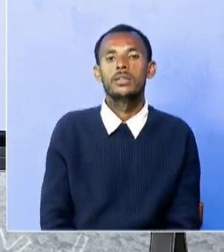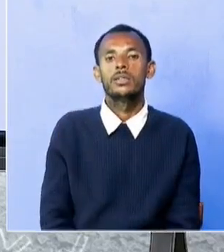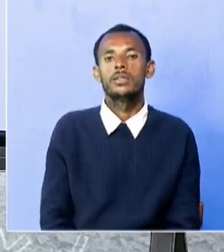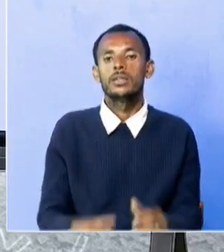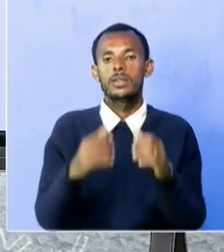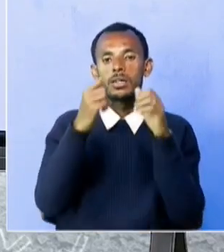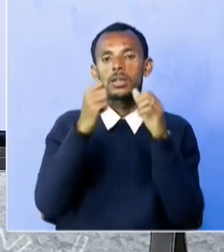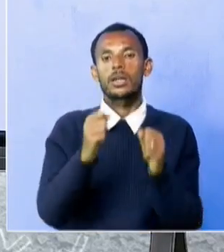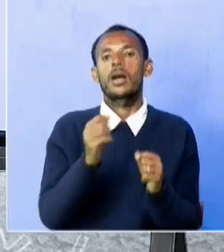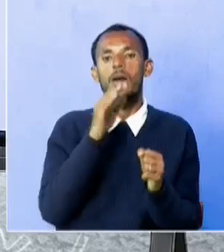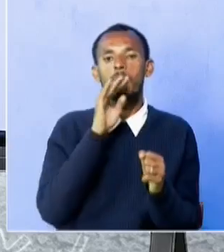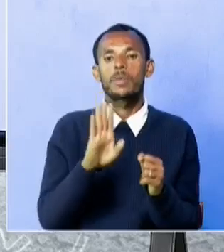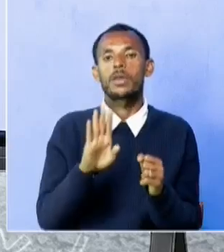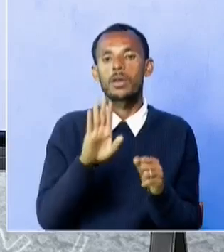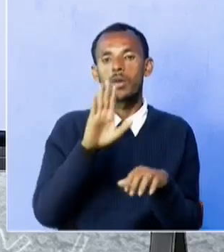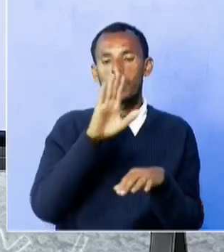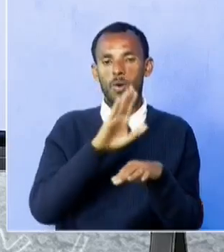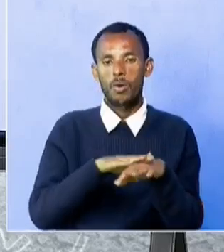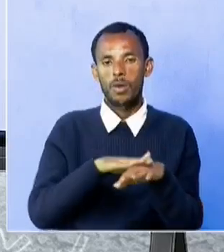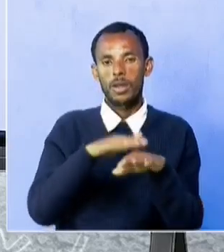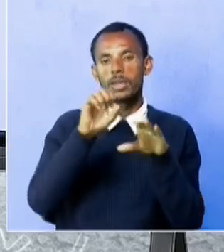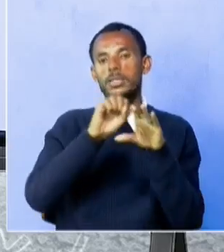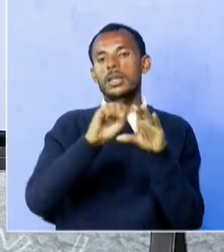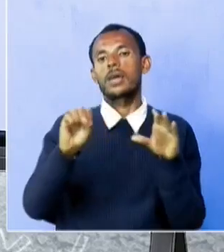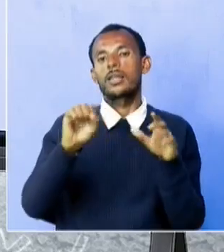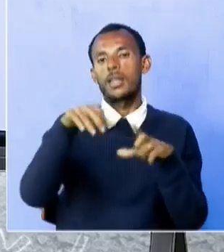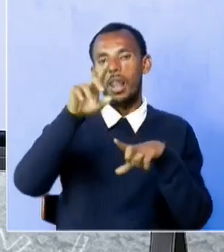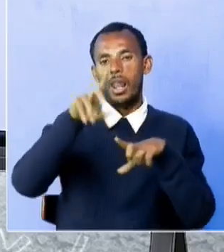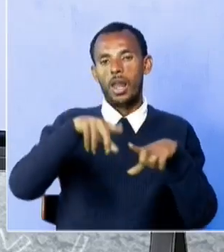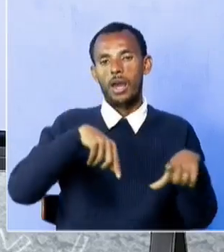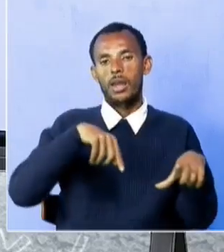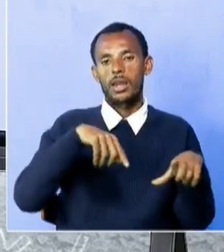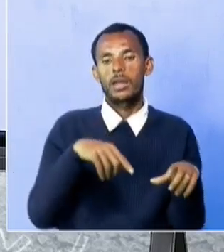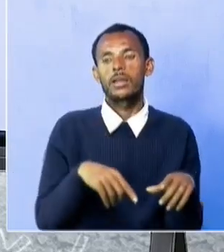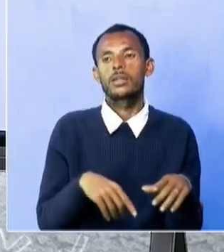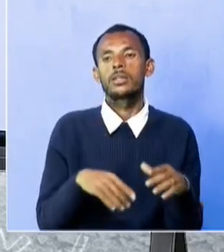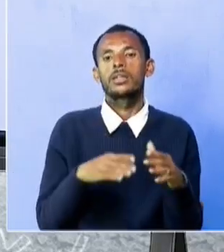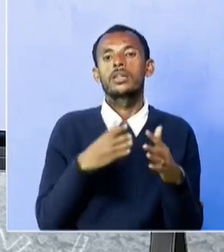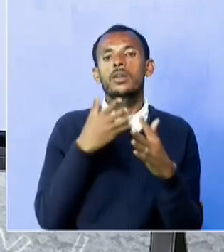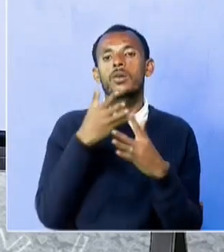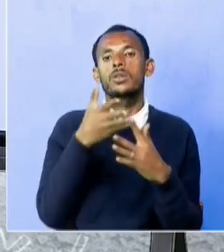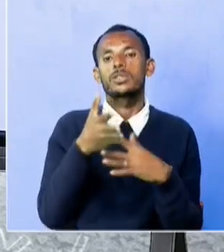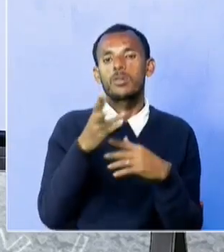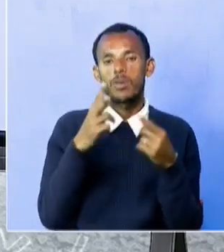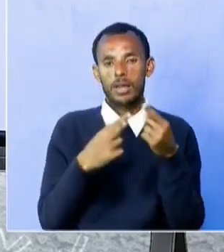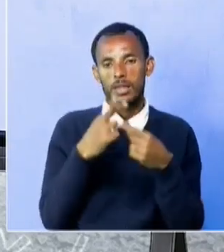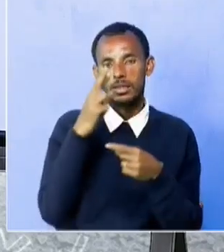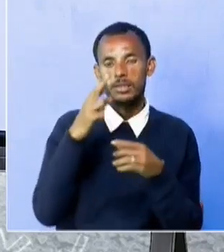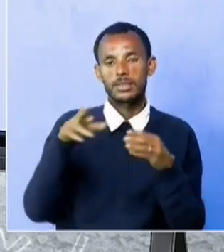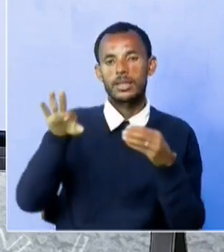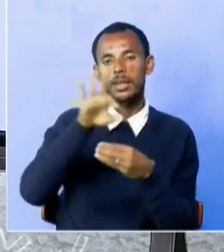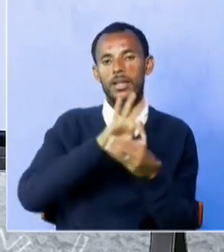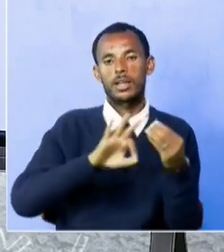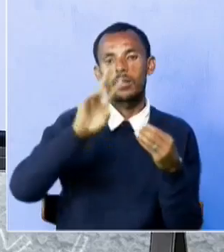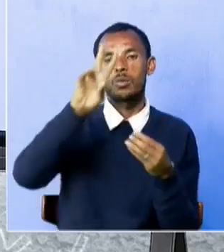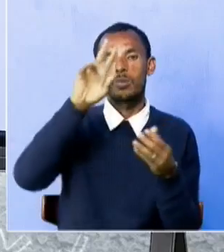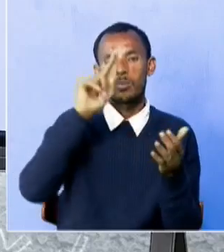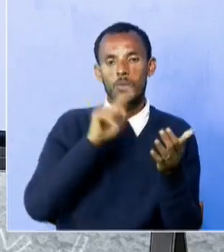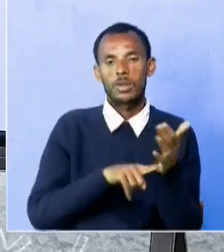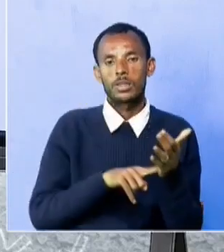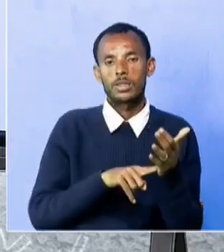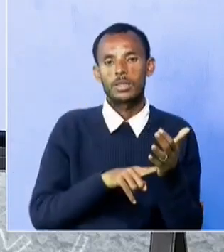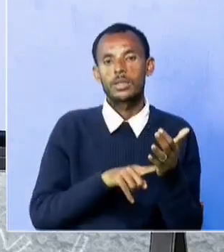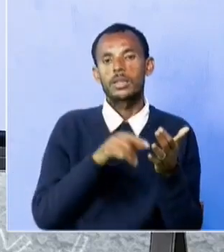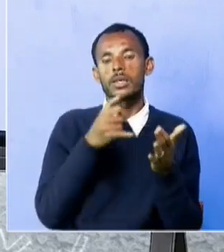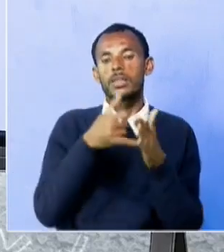can be on a secant line, because a secant line crosses or cuts the circle at 2 points. So the chord